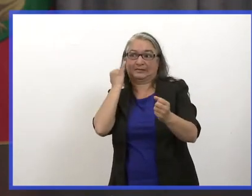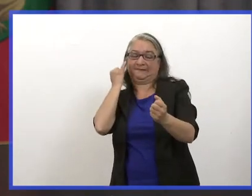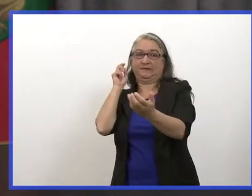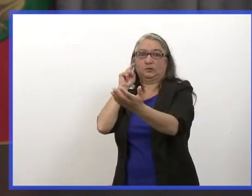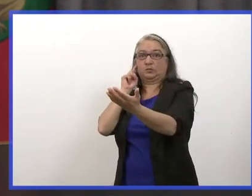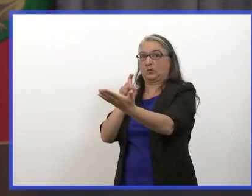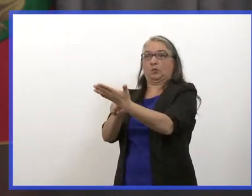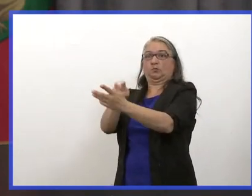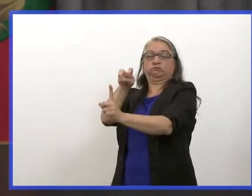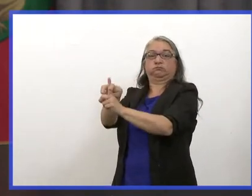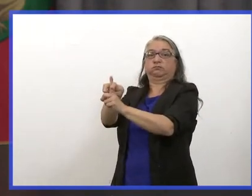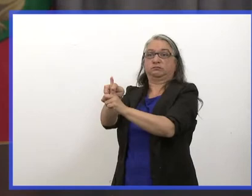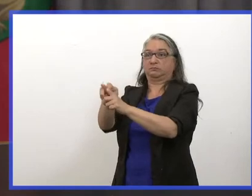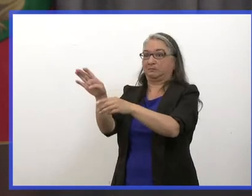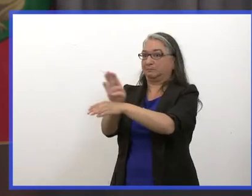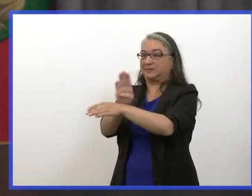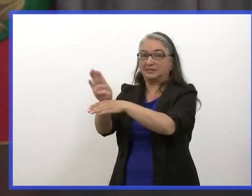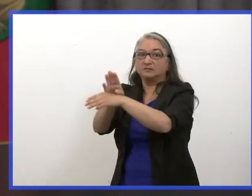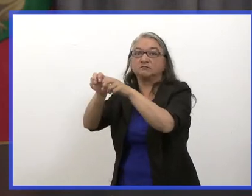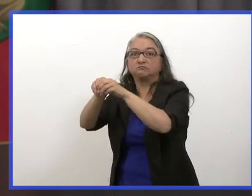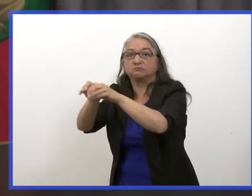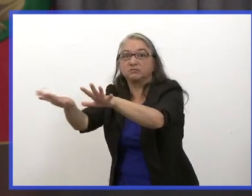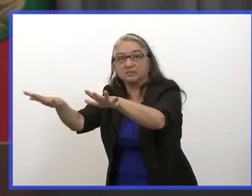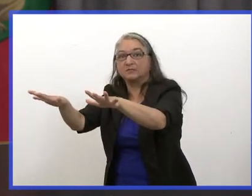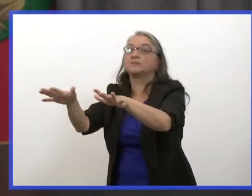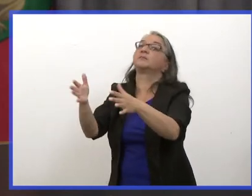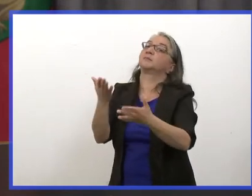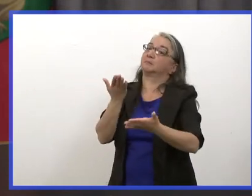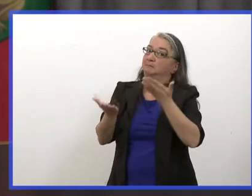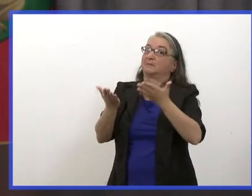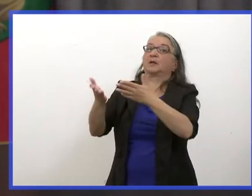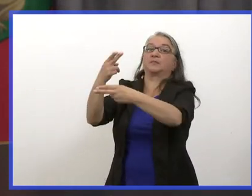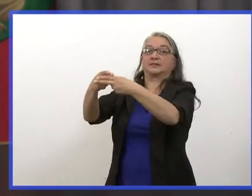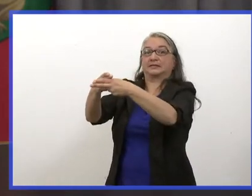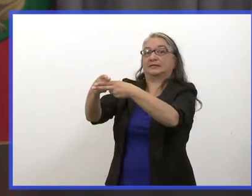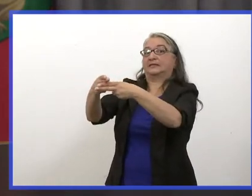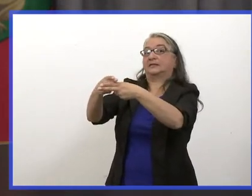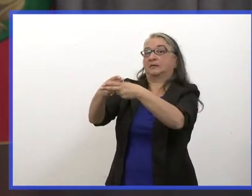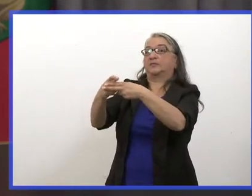may require temporary closure of those businesses. So